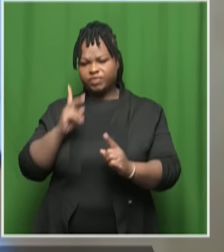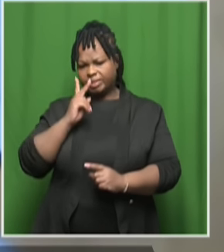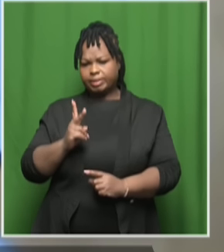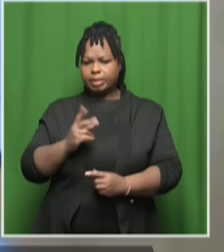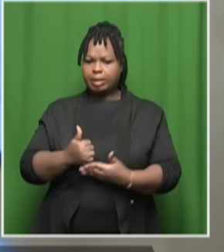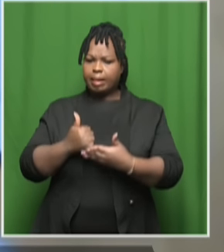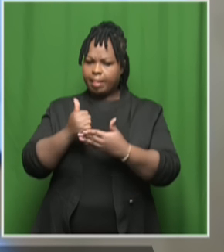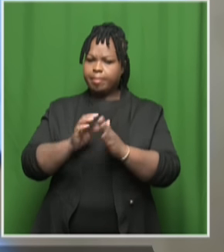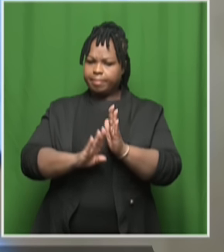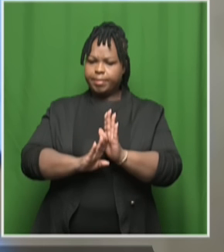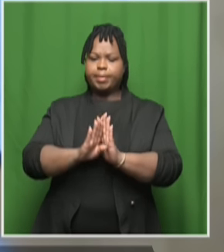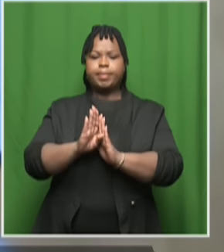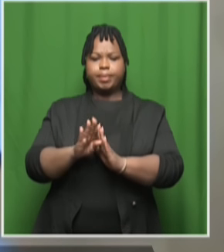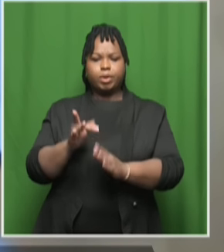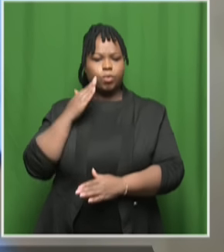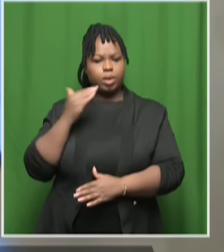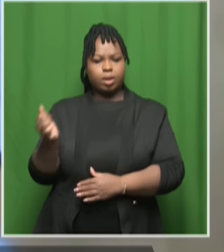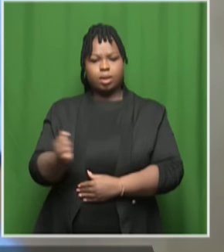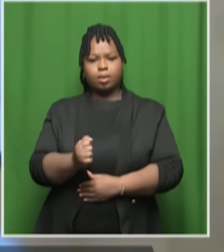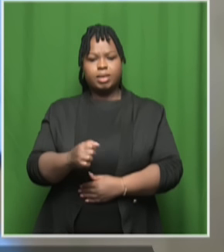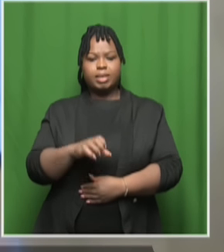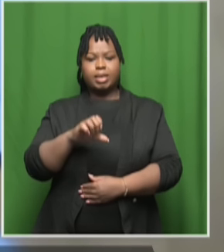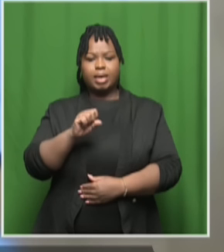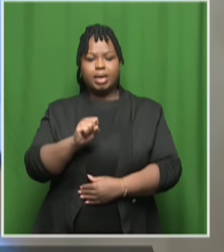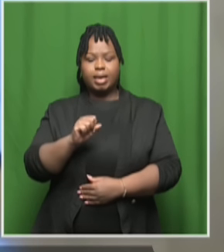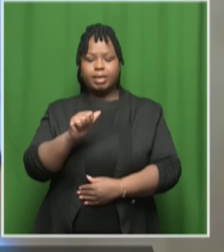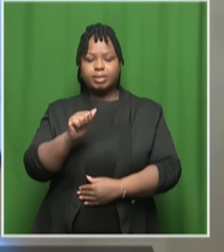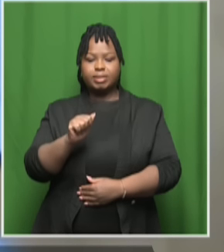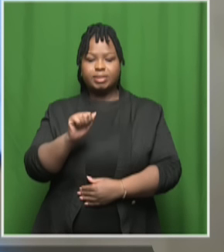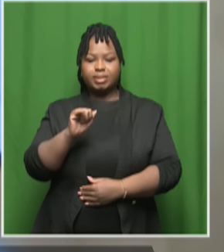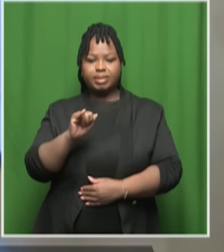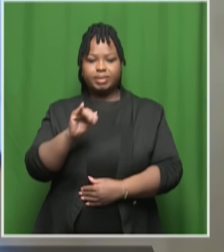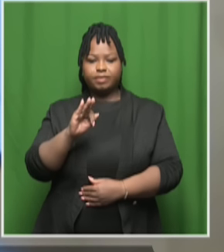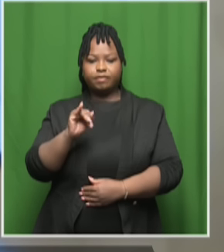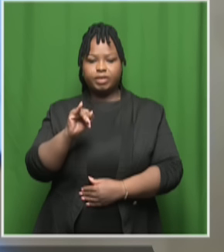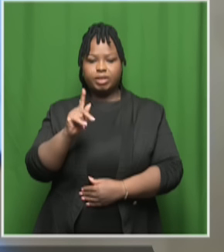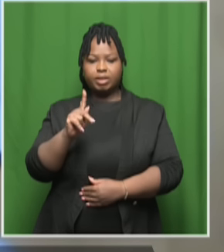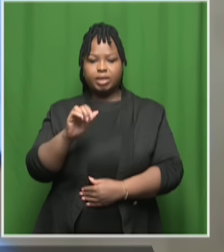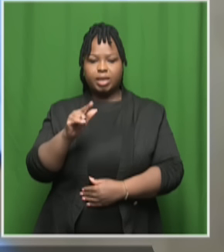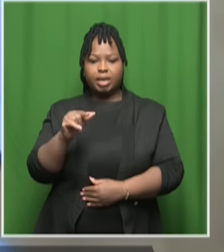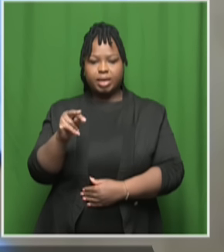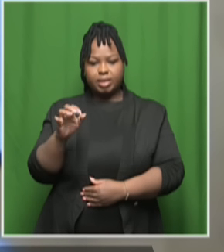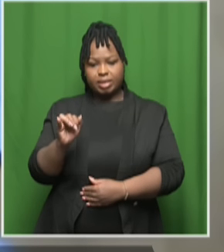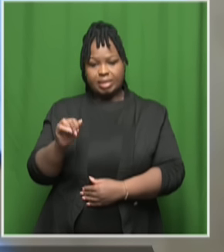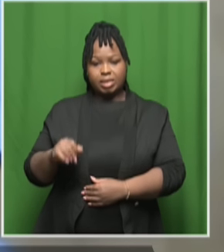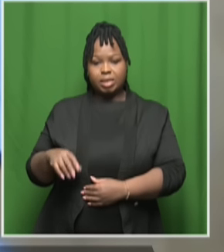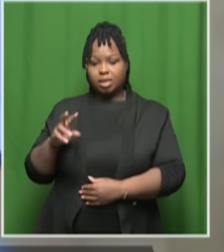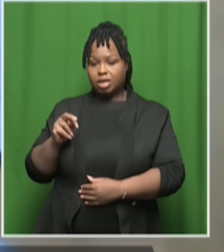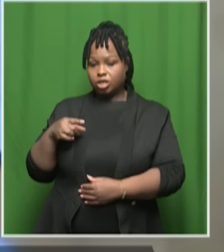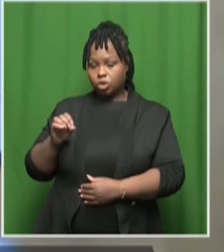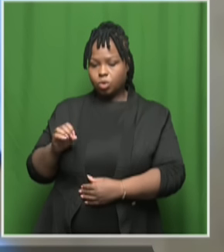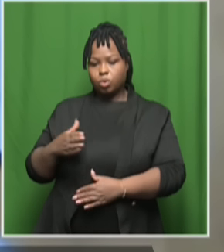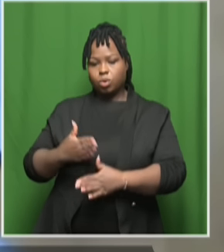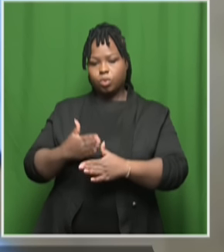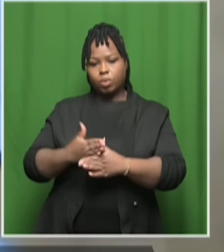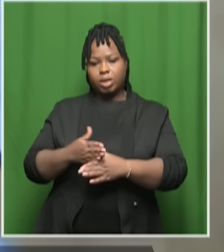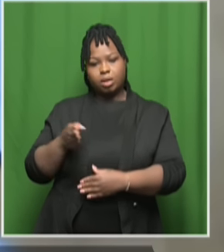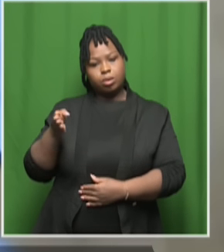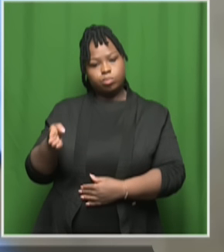from that appointment with Pacific Ilani. We provide the material Sifikilani is doing the work